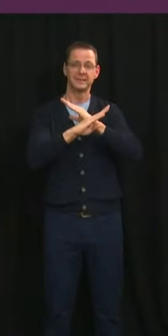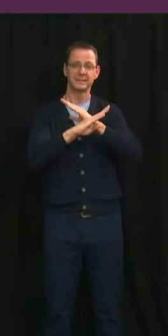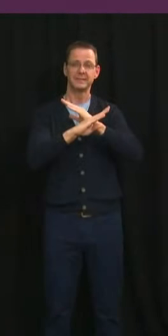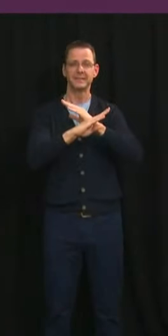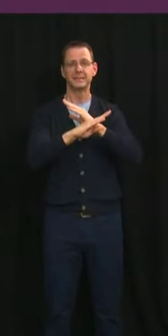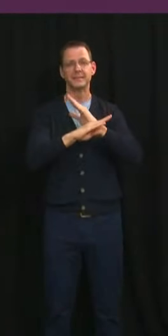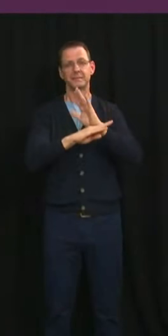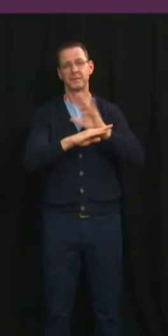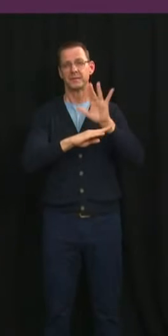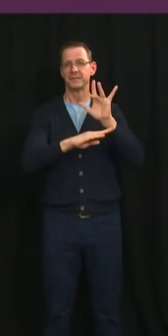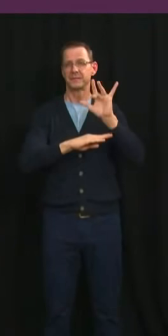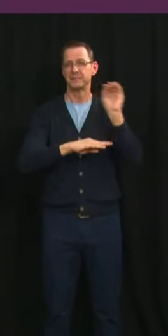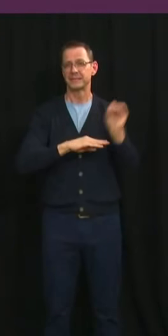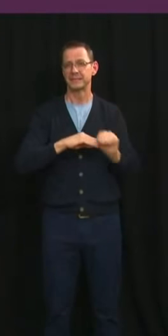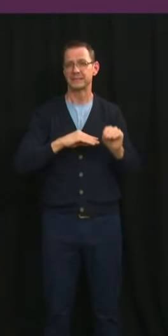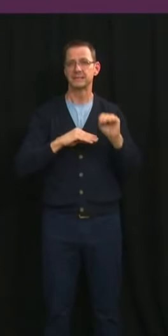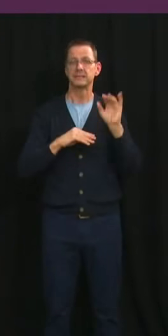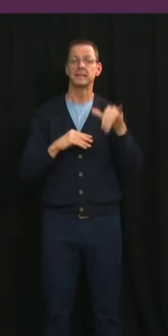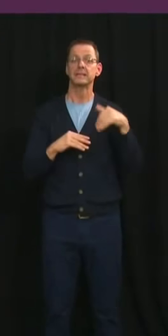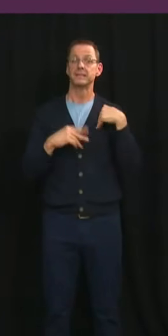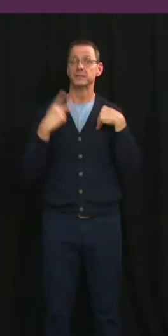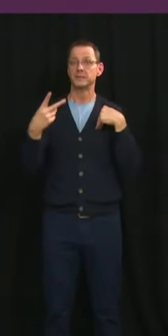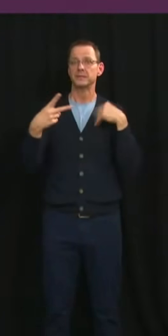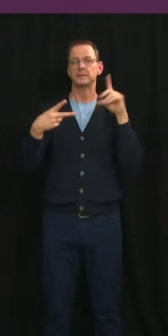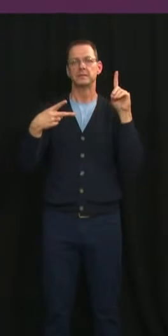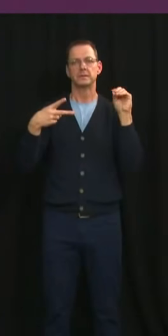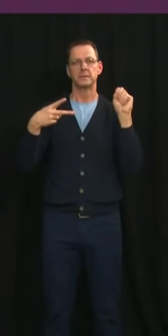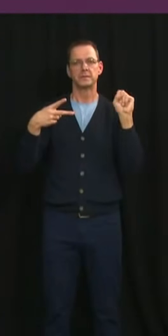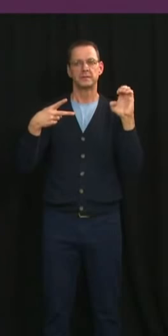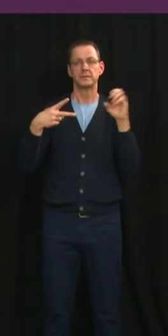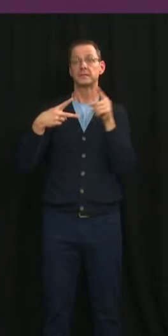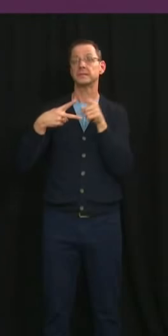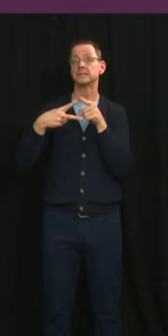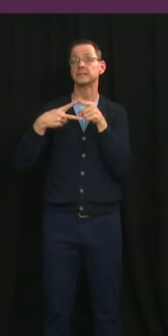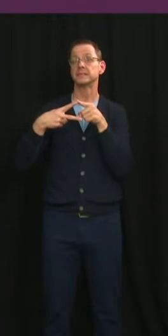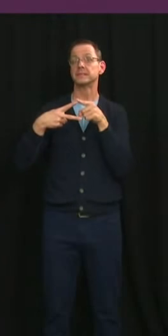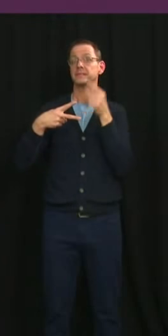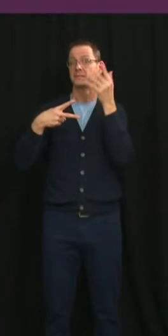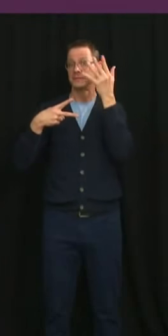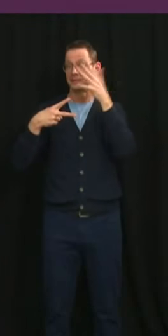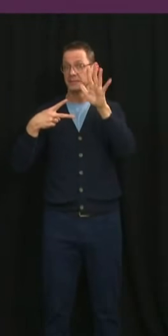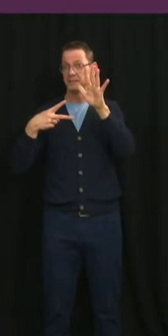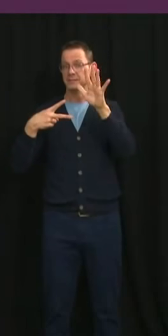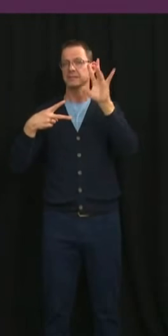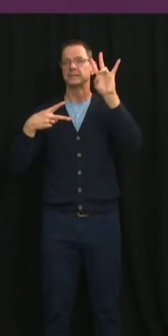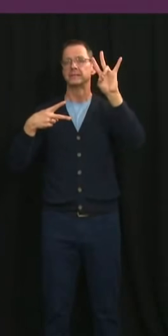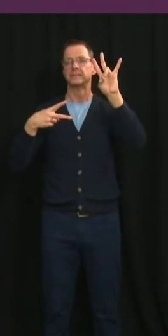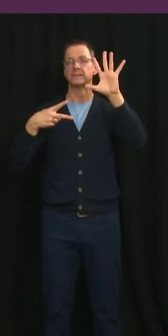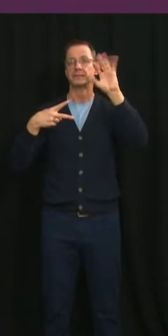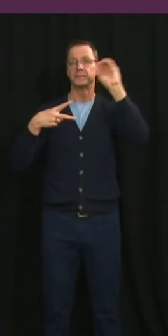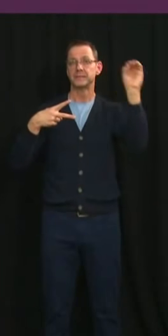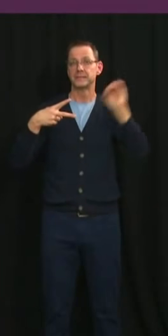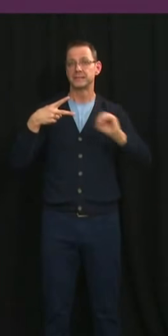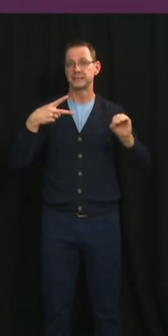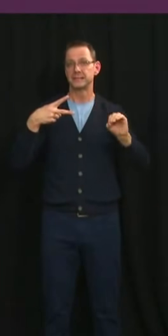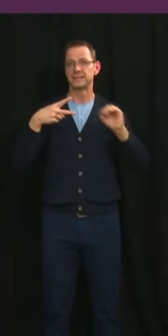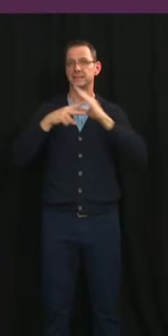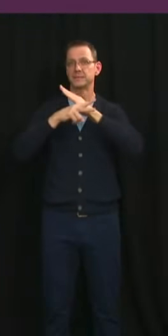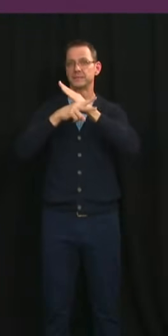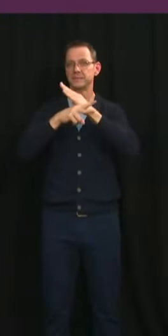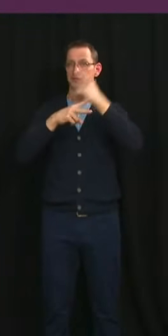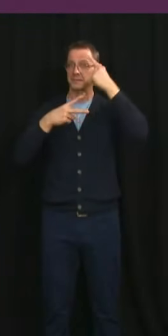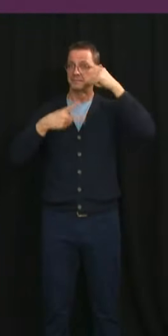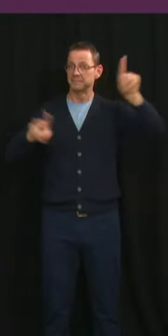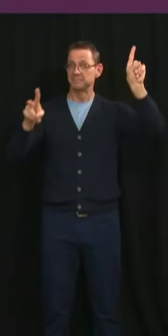75% protection. They need that second dose to get closer to fuller protection. And we believe once we reach